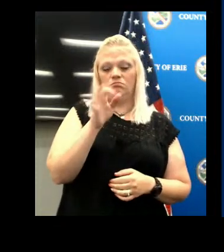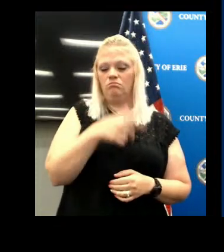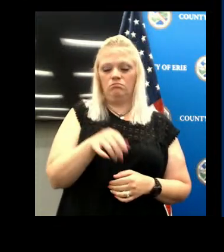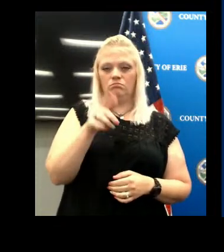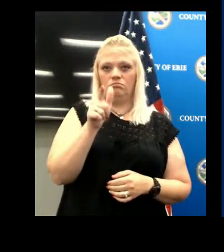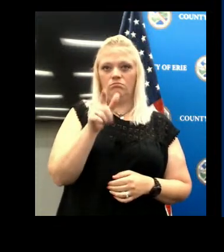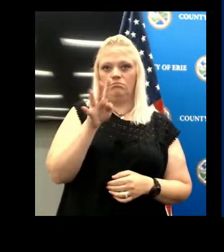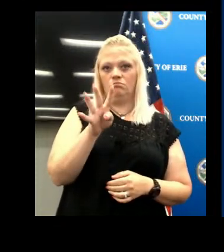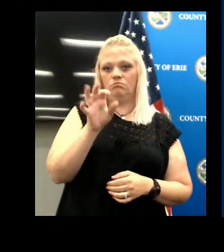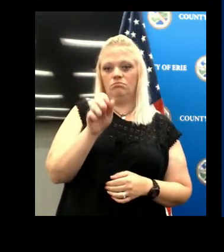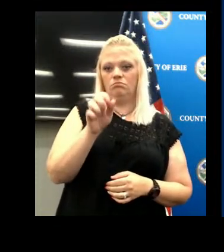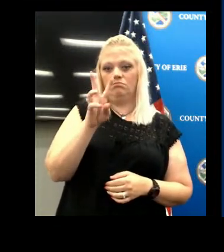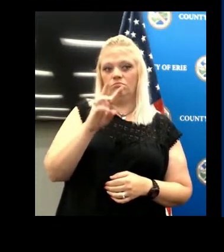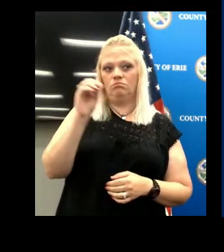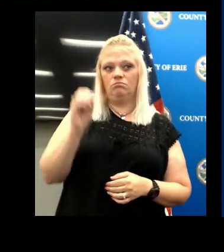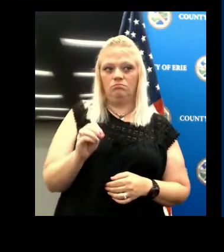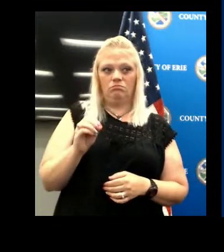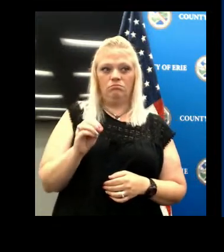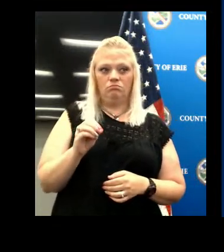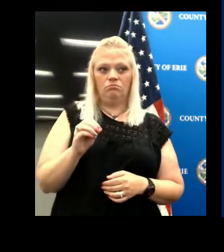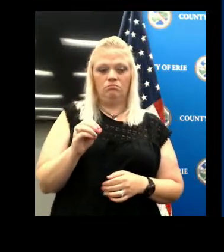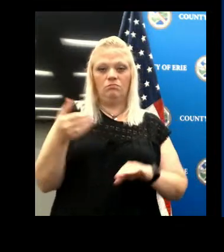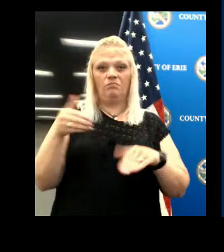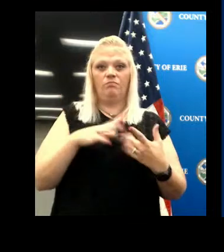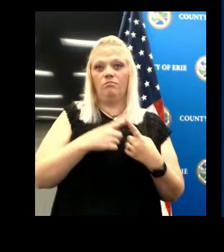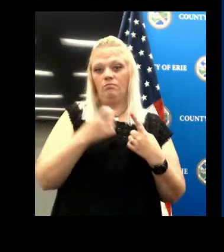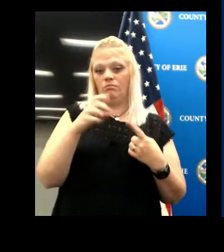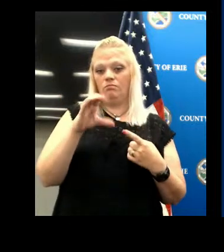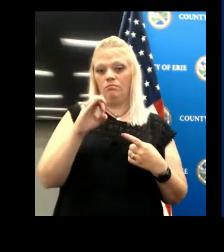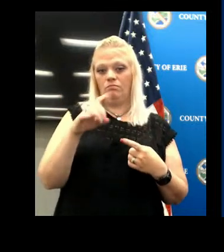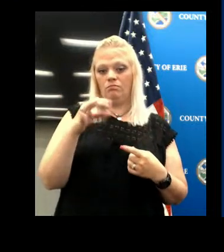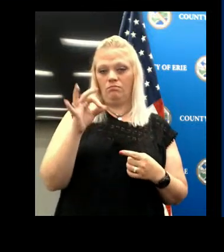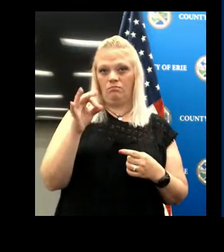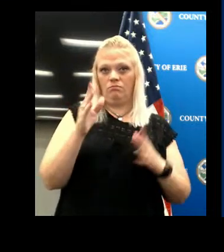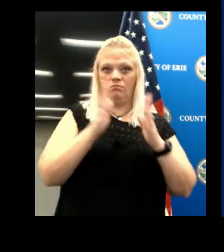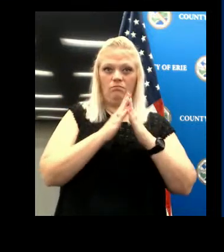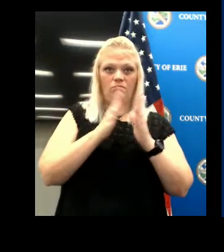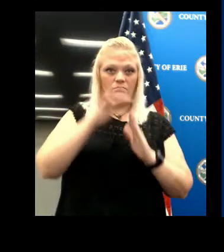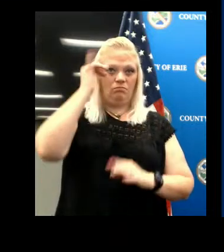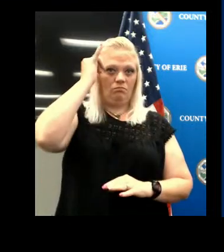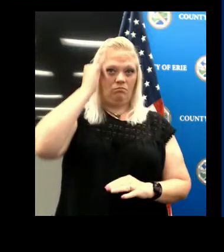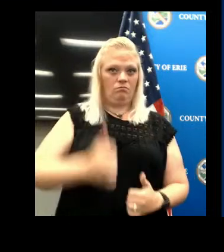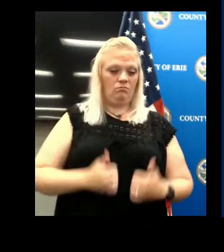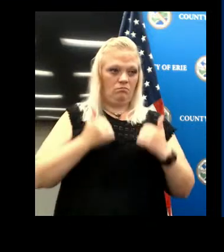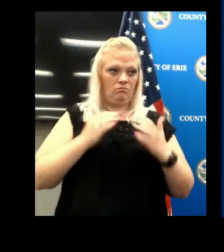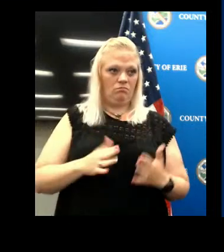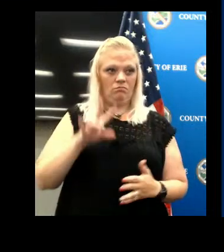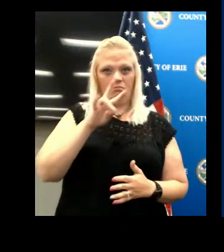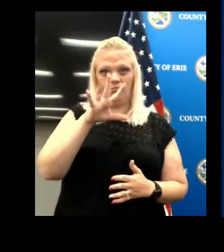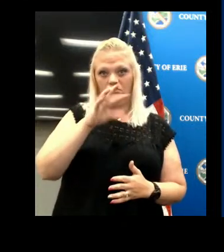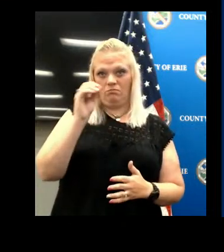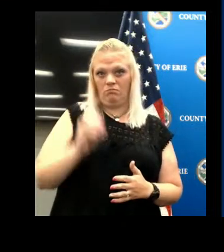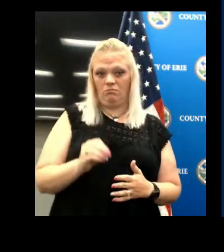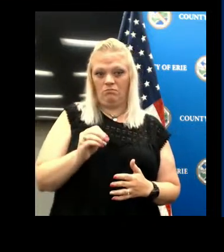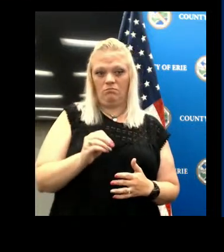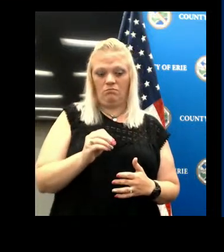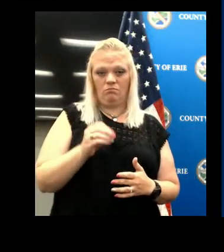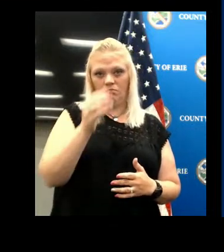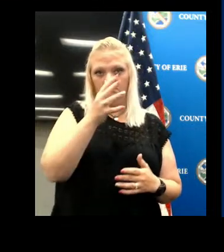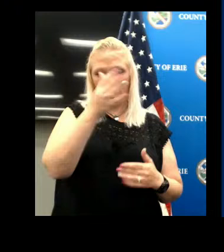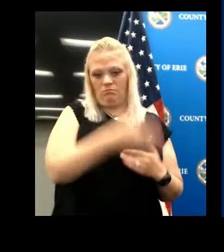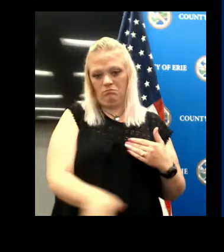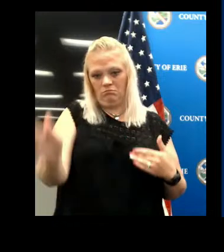24.6% or 25% of the people who perished from COVID-19 were City of Buffalo residents, 75% were the rest of Erie